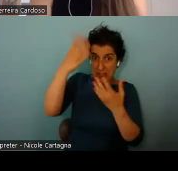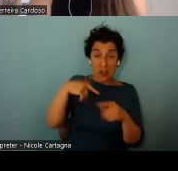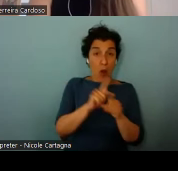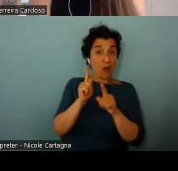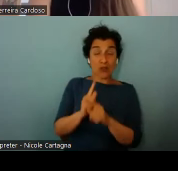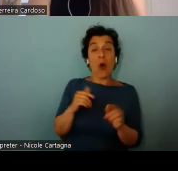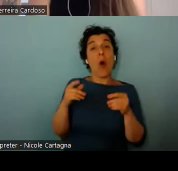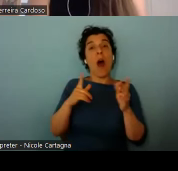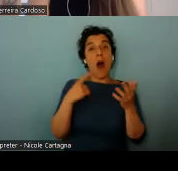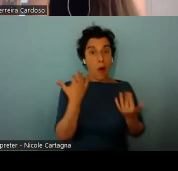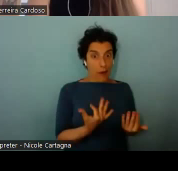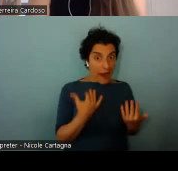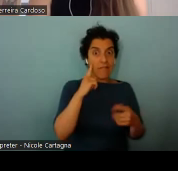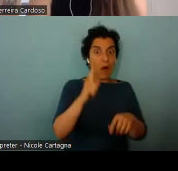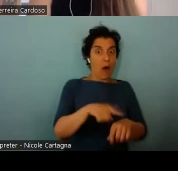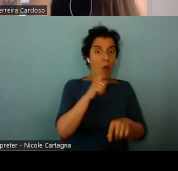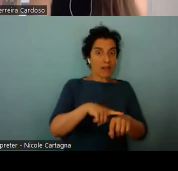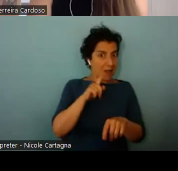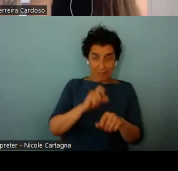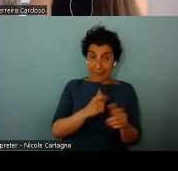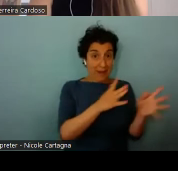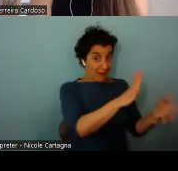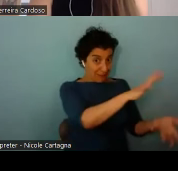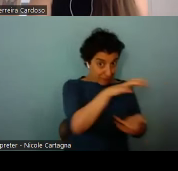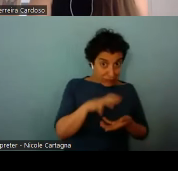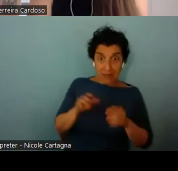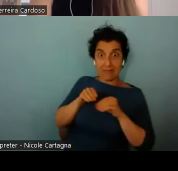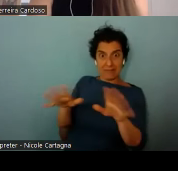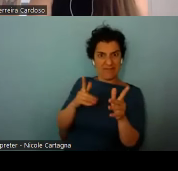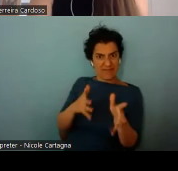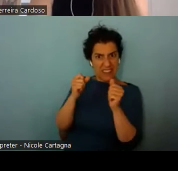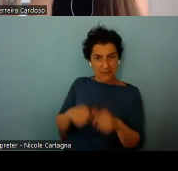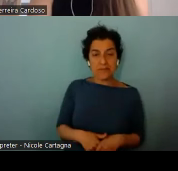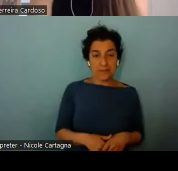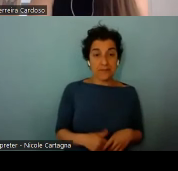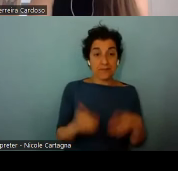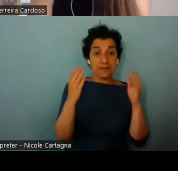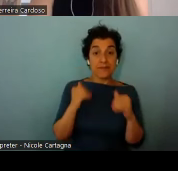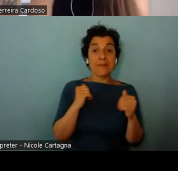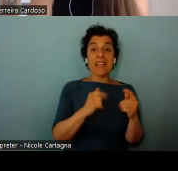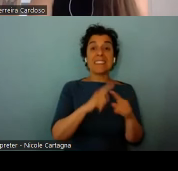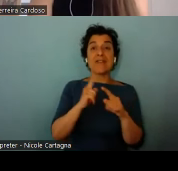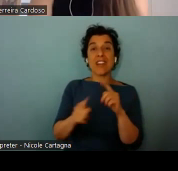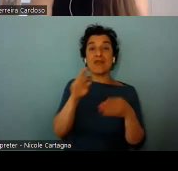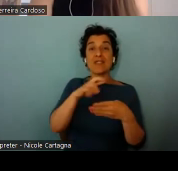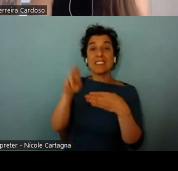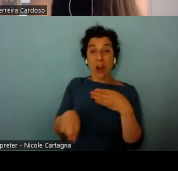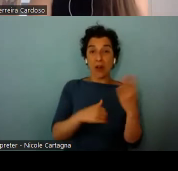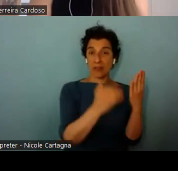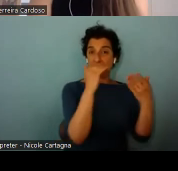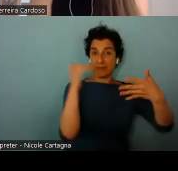which we were able to share it. So this is a list of chapters of results that live on our